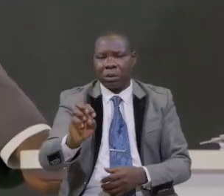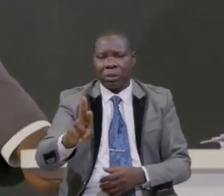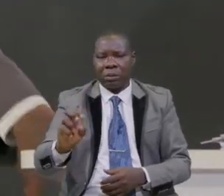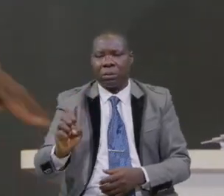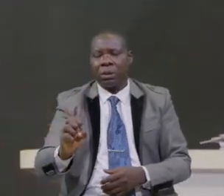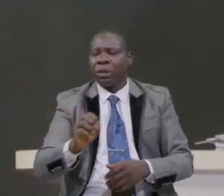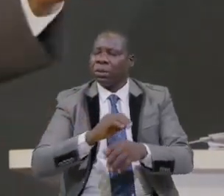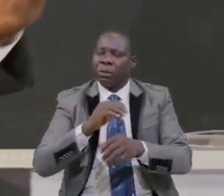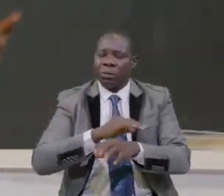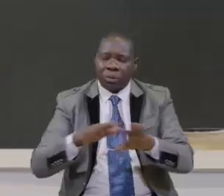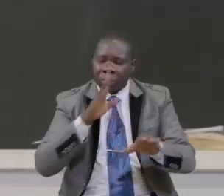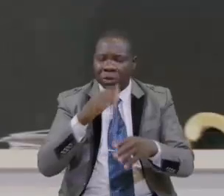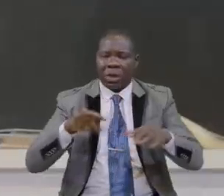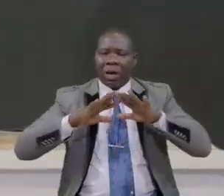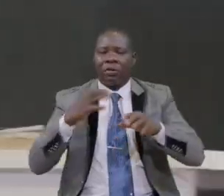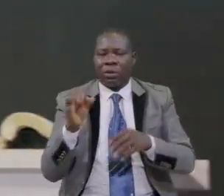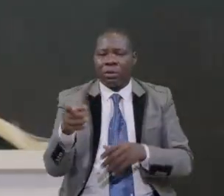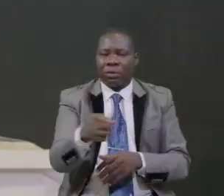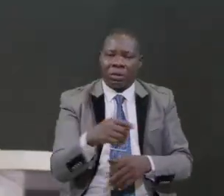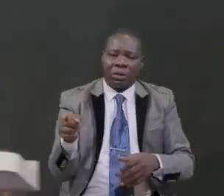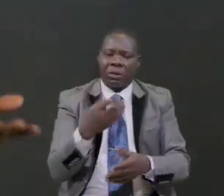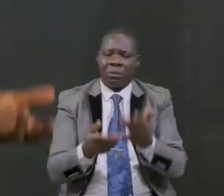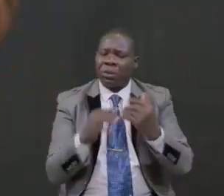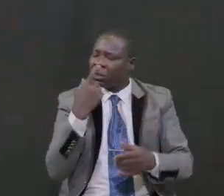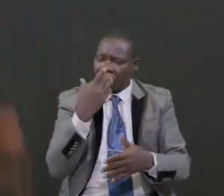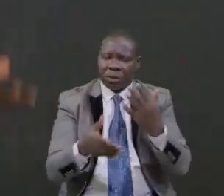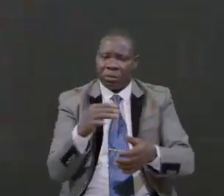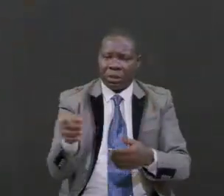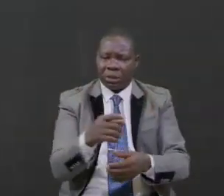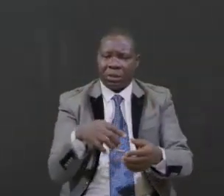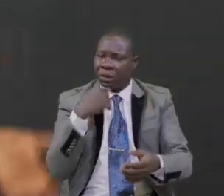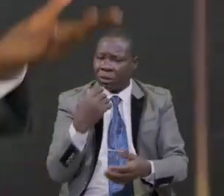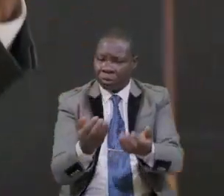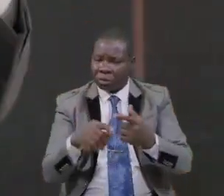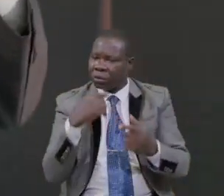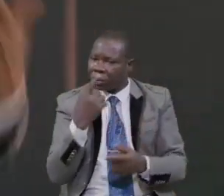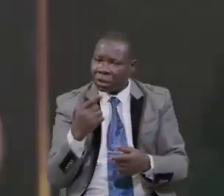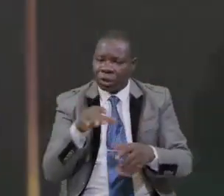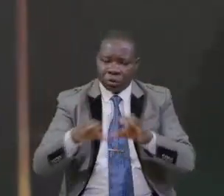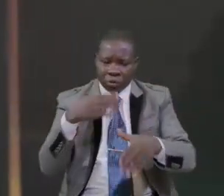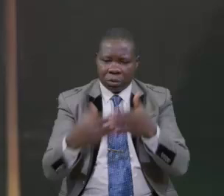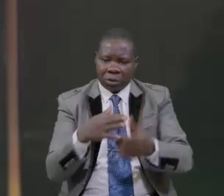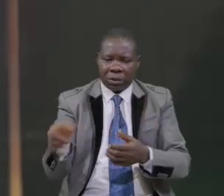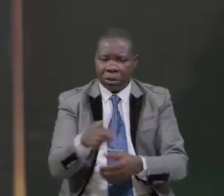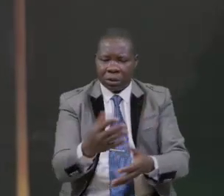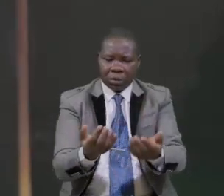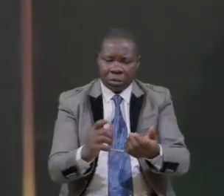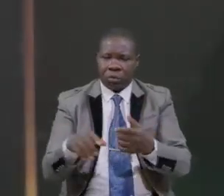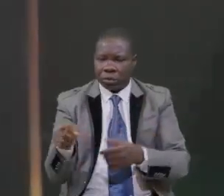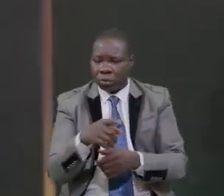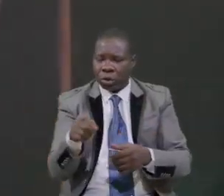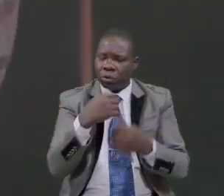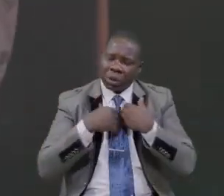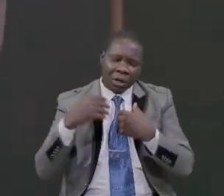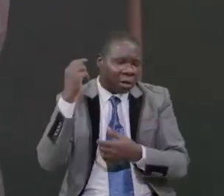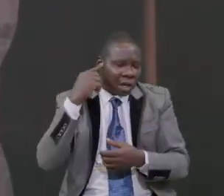they want to do. But already you have heard the word, and I put my finger, my word, in your mouth. And then